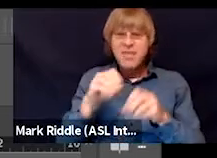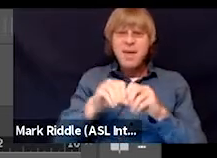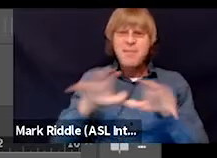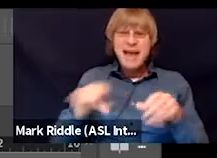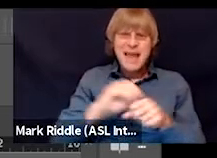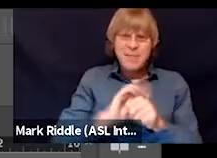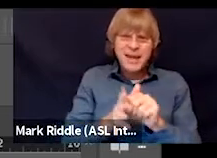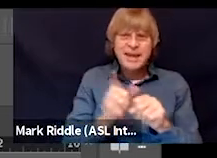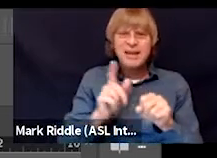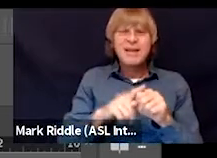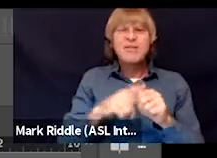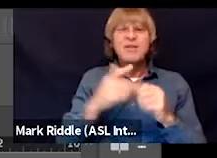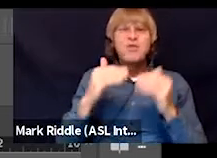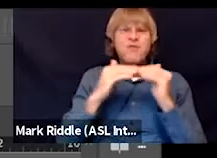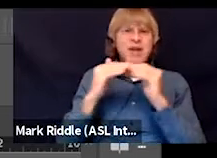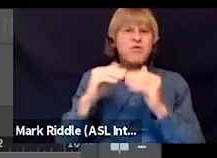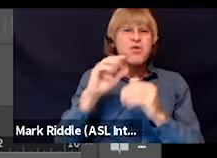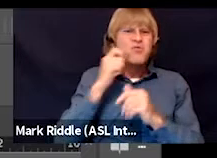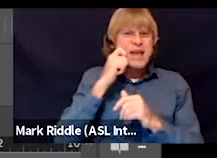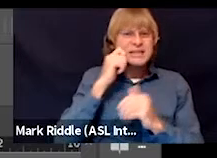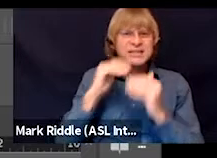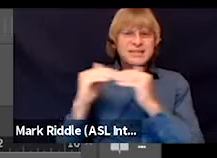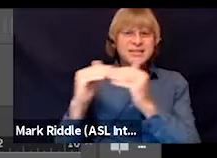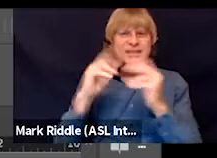the racial justice issues.